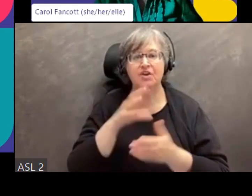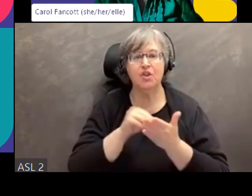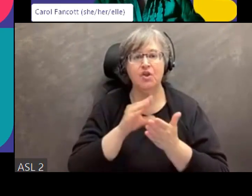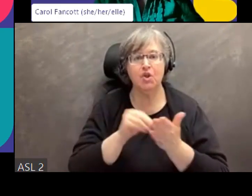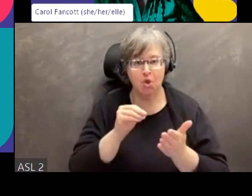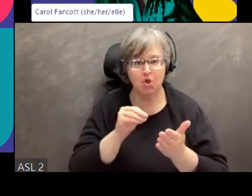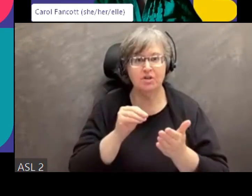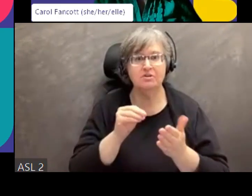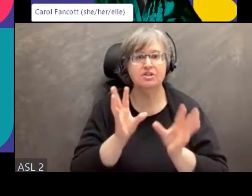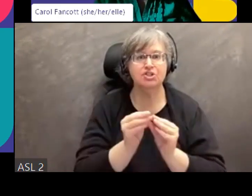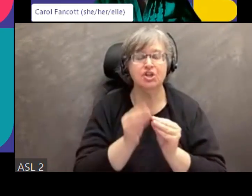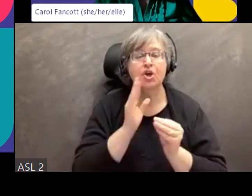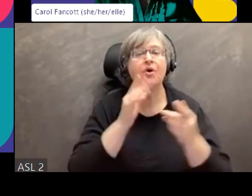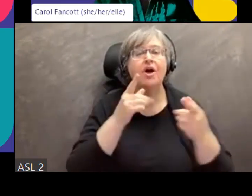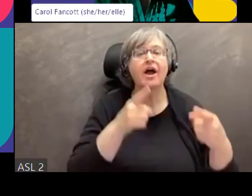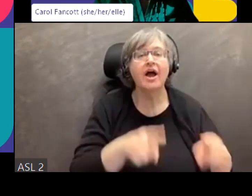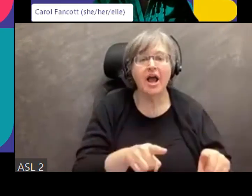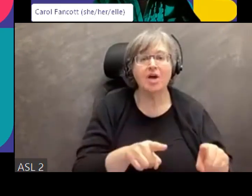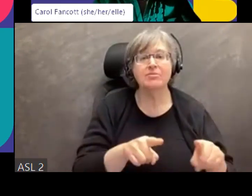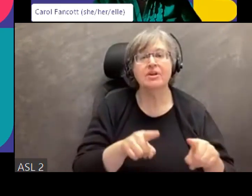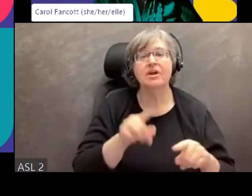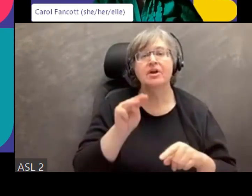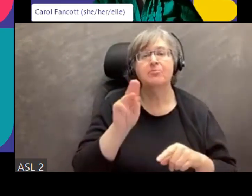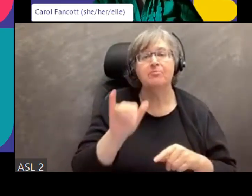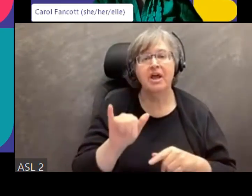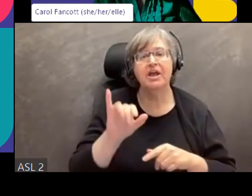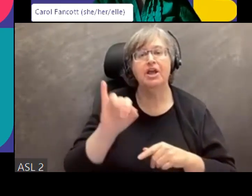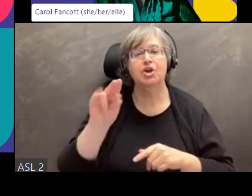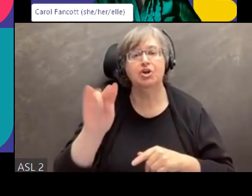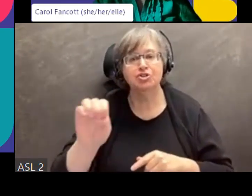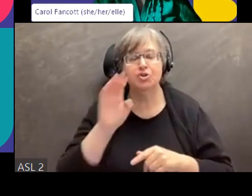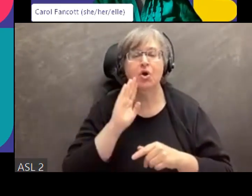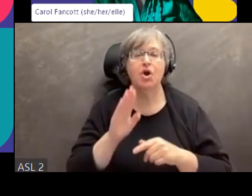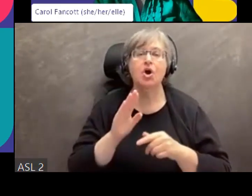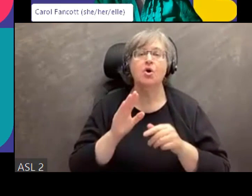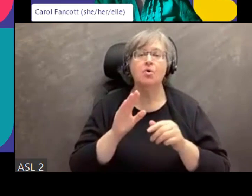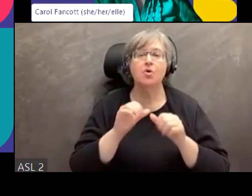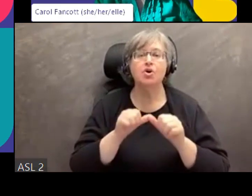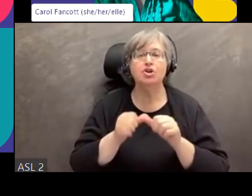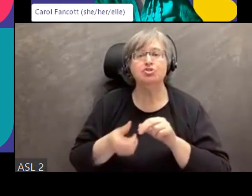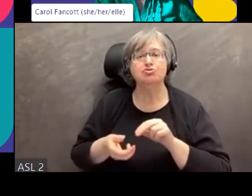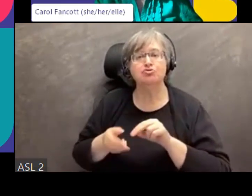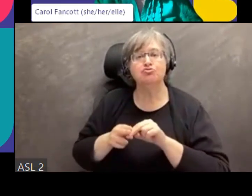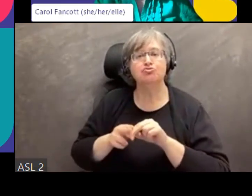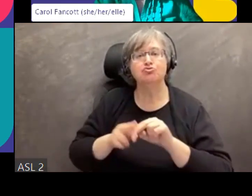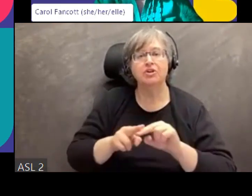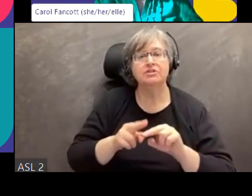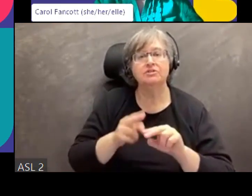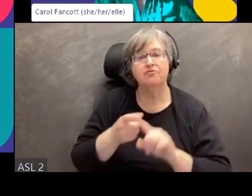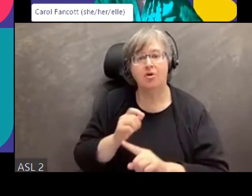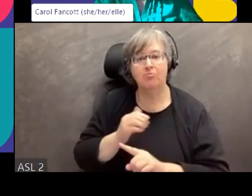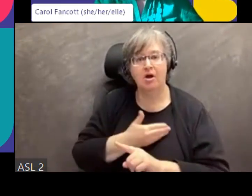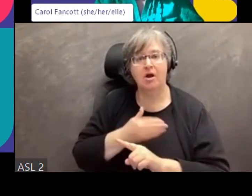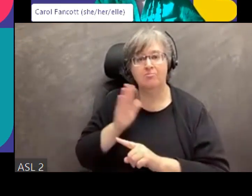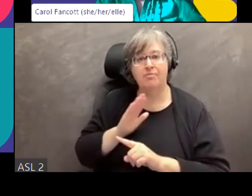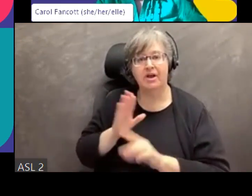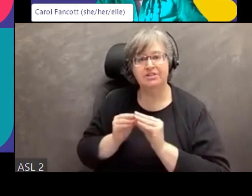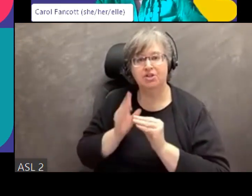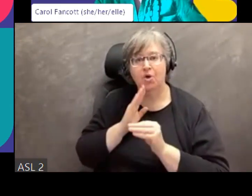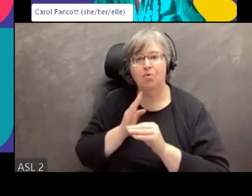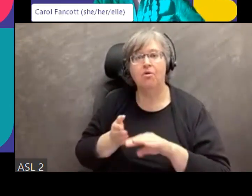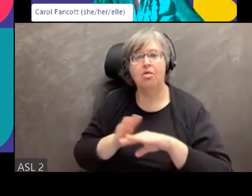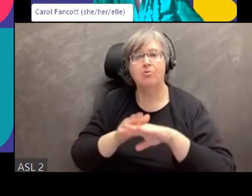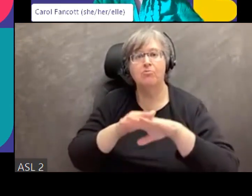learning exchange, which is going to happen in May and June, where we will continue to build on these past sessions to advance our